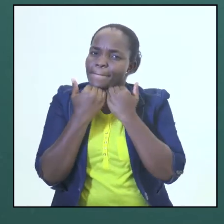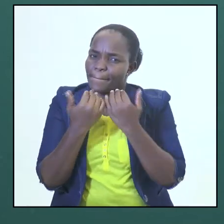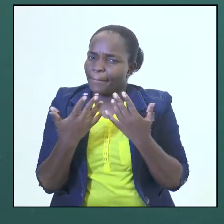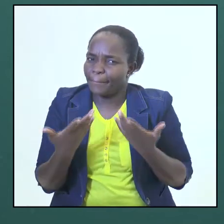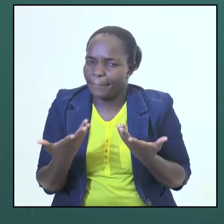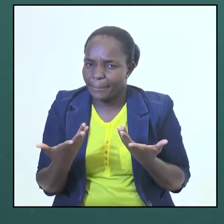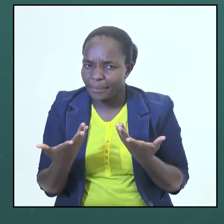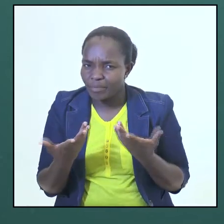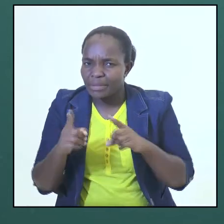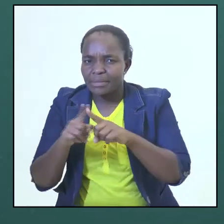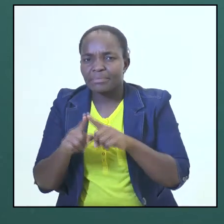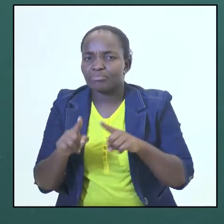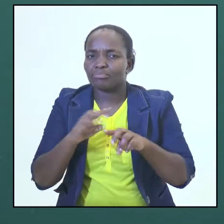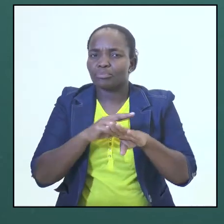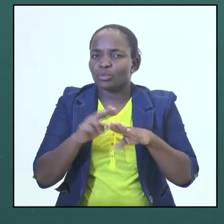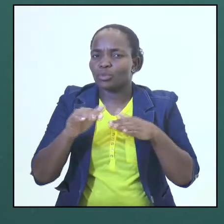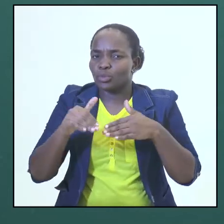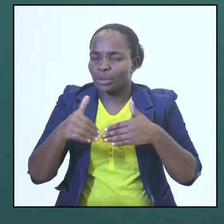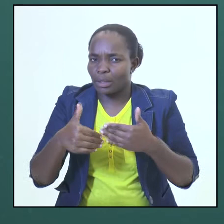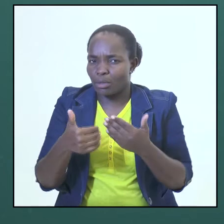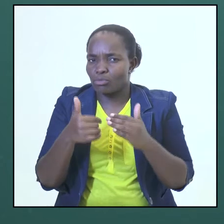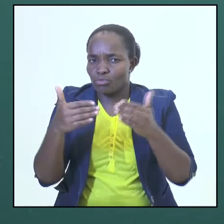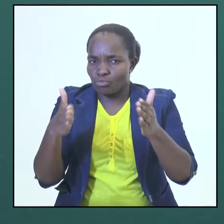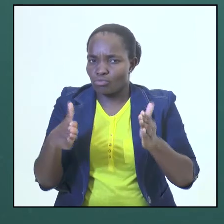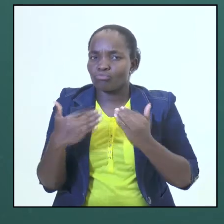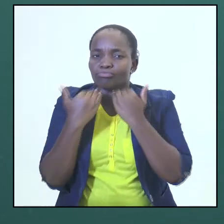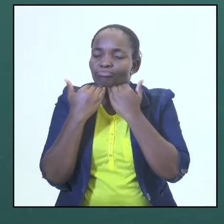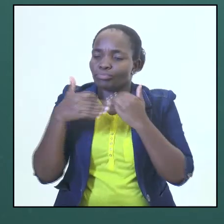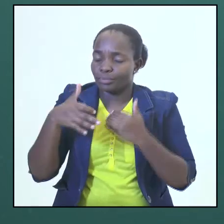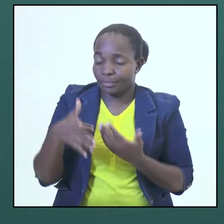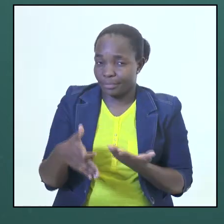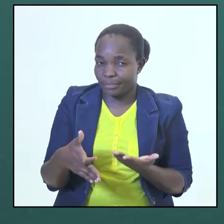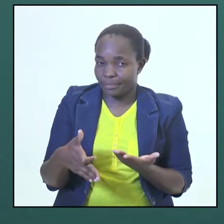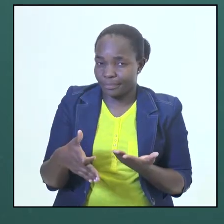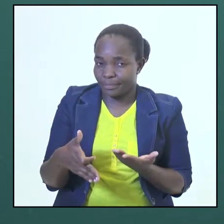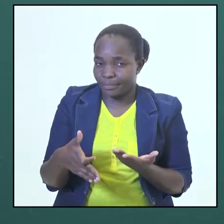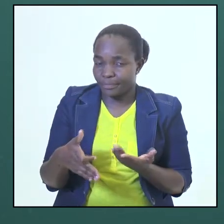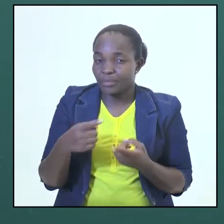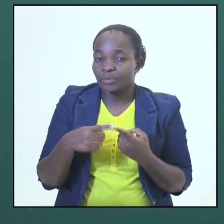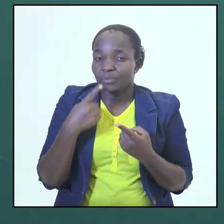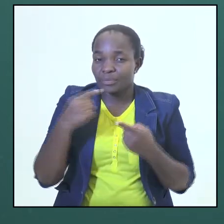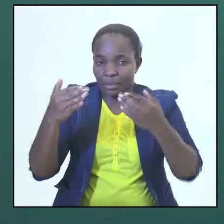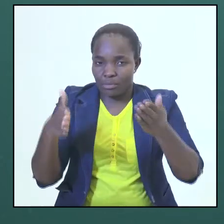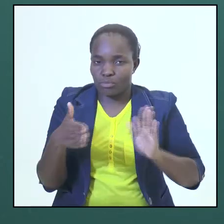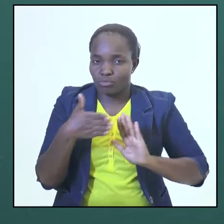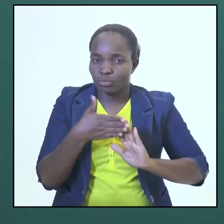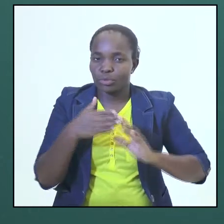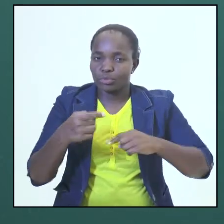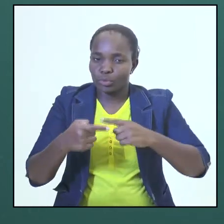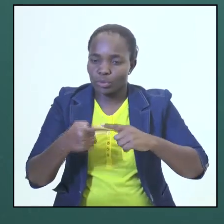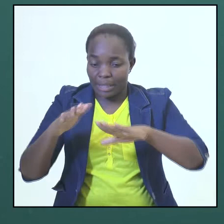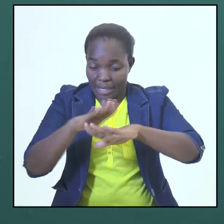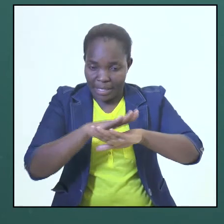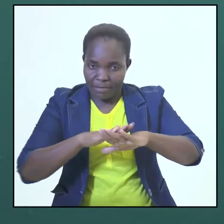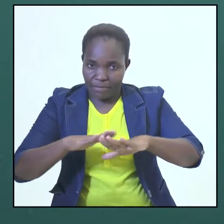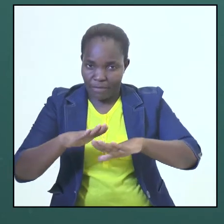in which conservation is crucial in Namibia. We explained conservation as the process of keeping the environment and